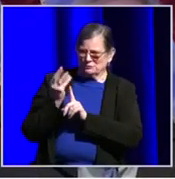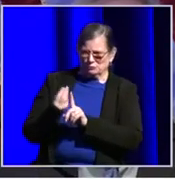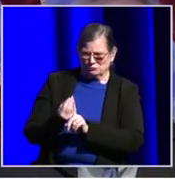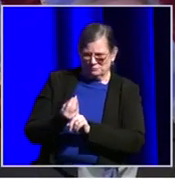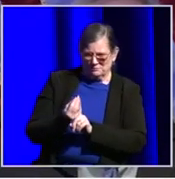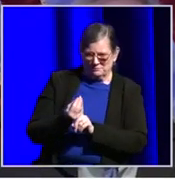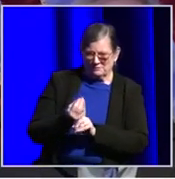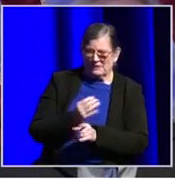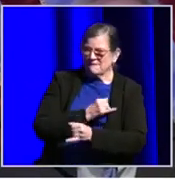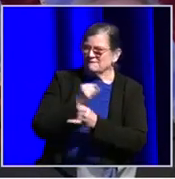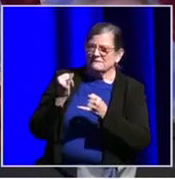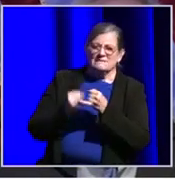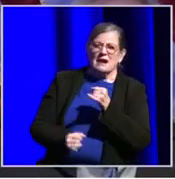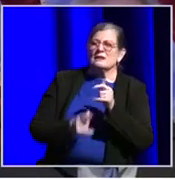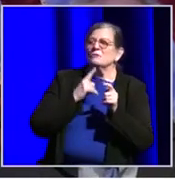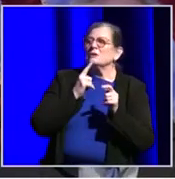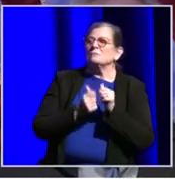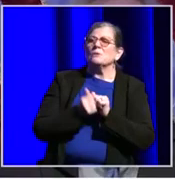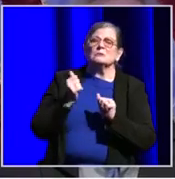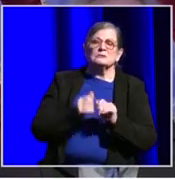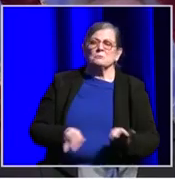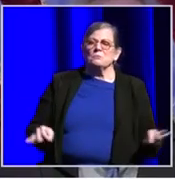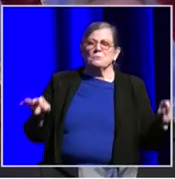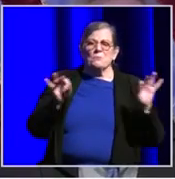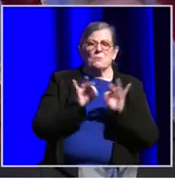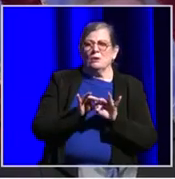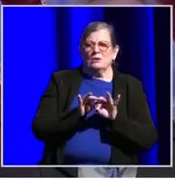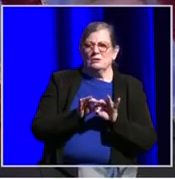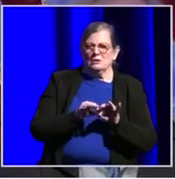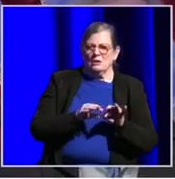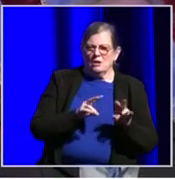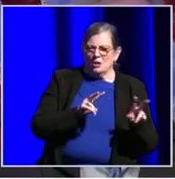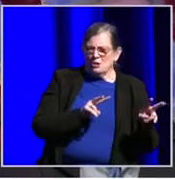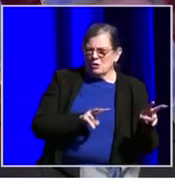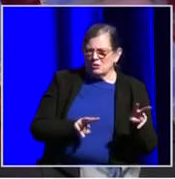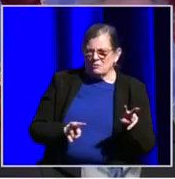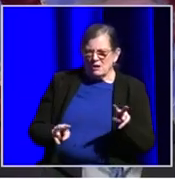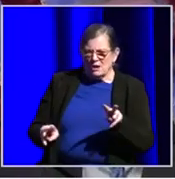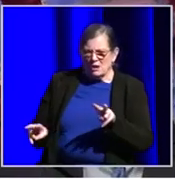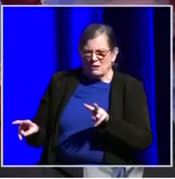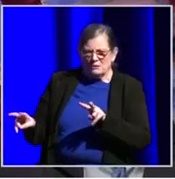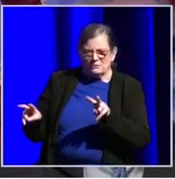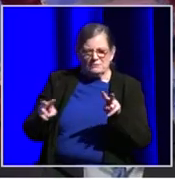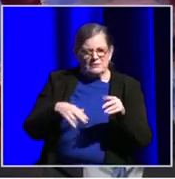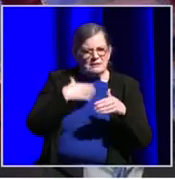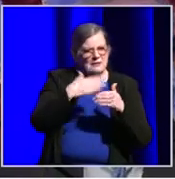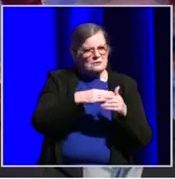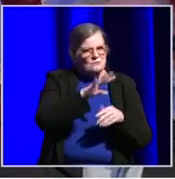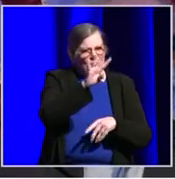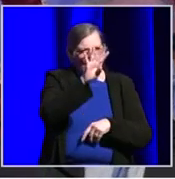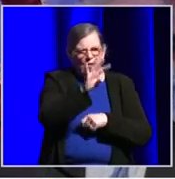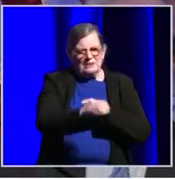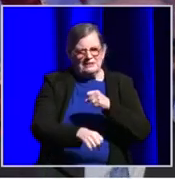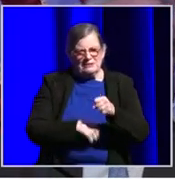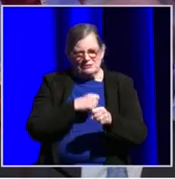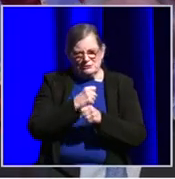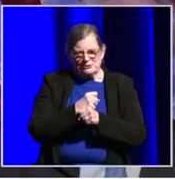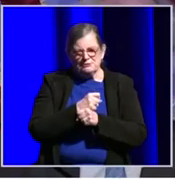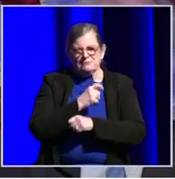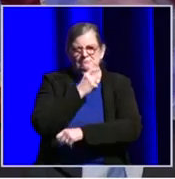importantly, as we look over the next 4 years, there's nothing more